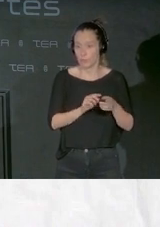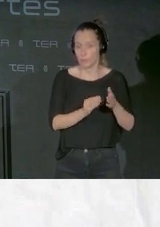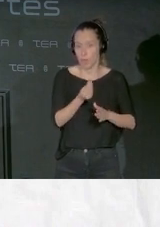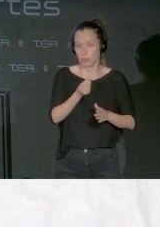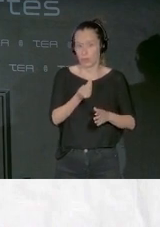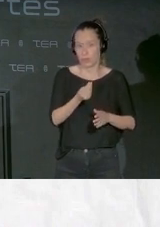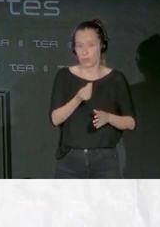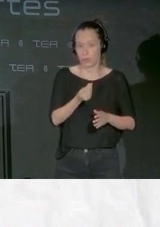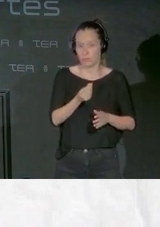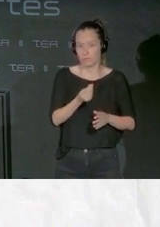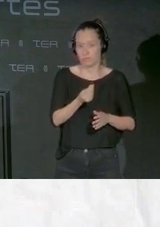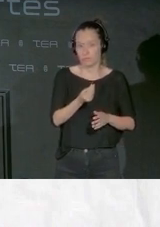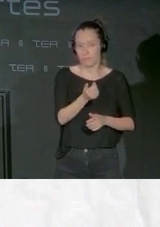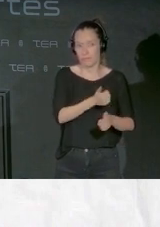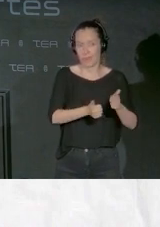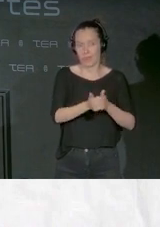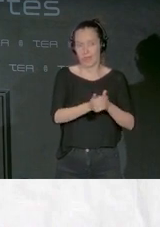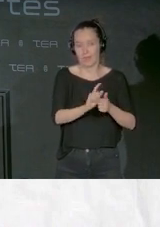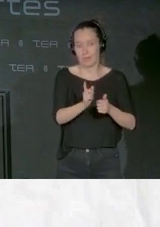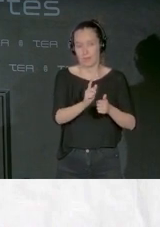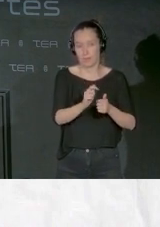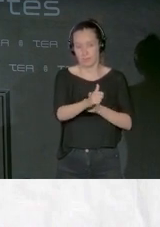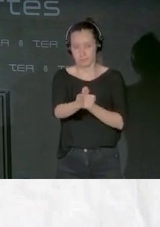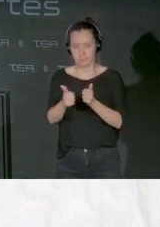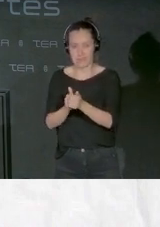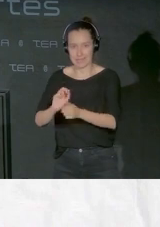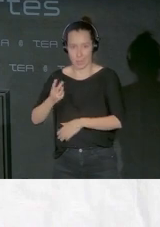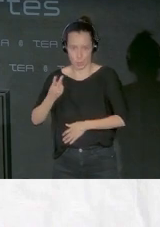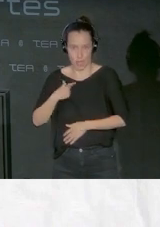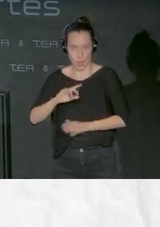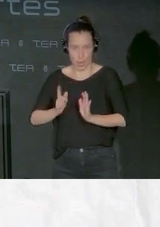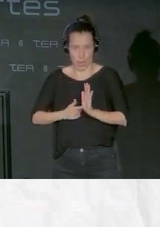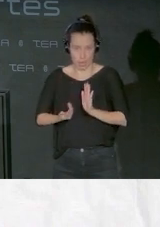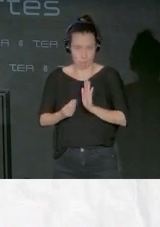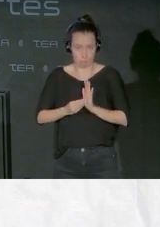more regularly to make sure that this sort of